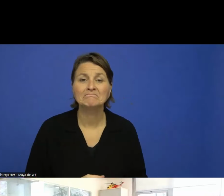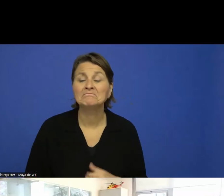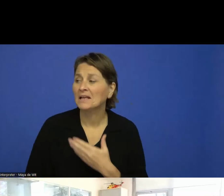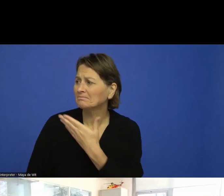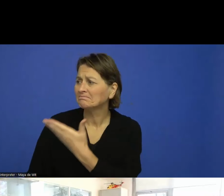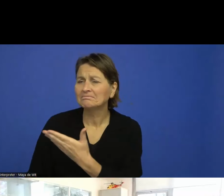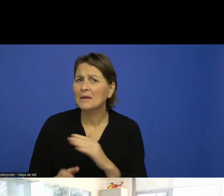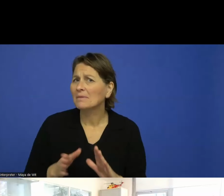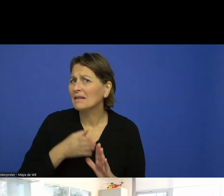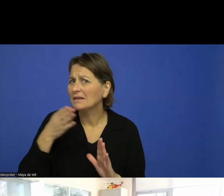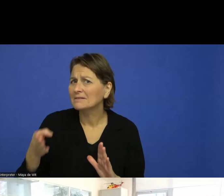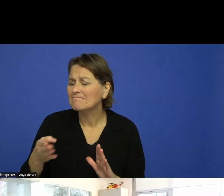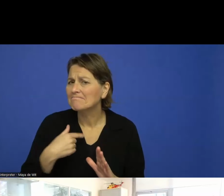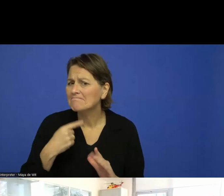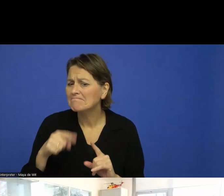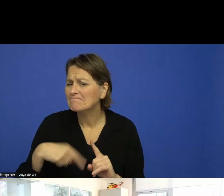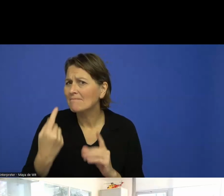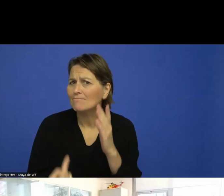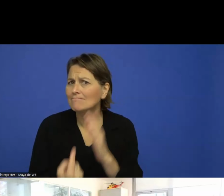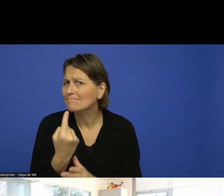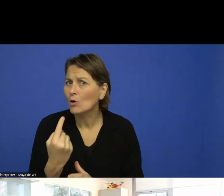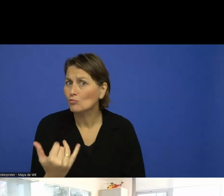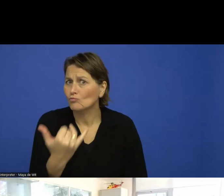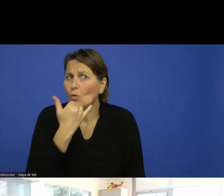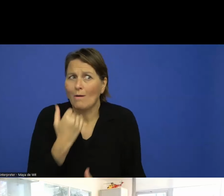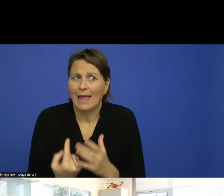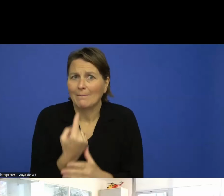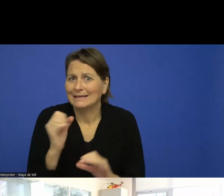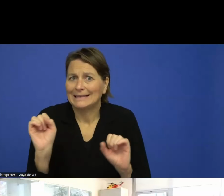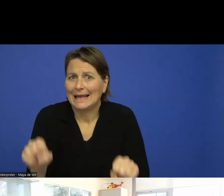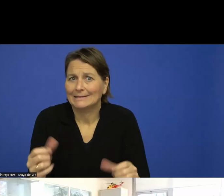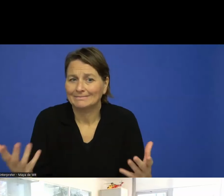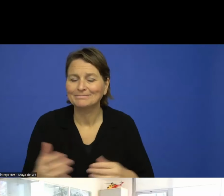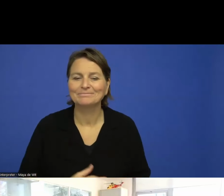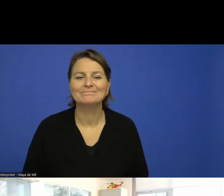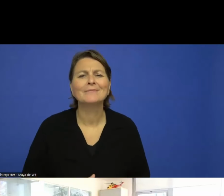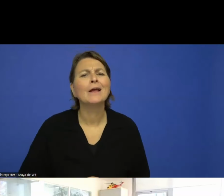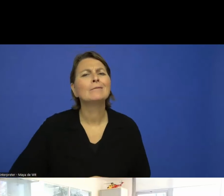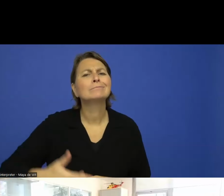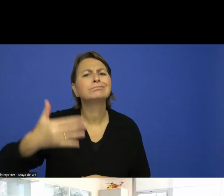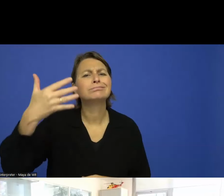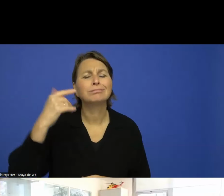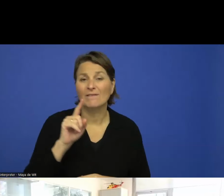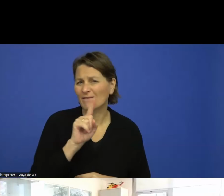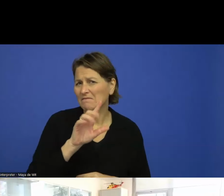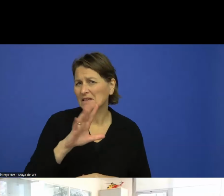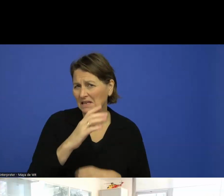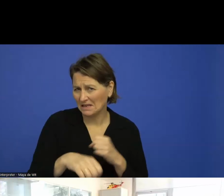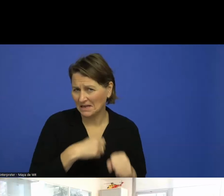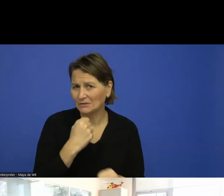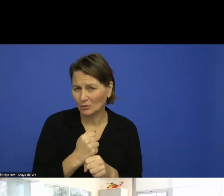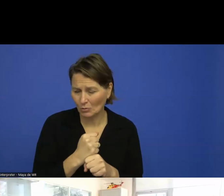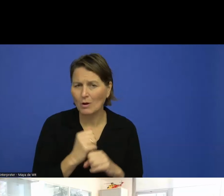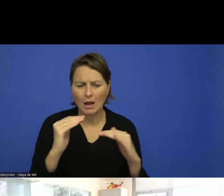wrong. And we've been working with the chief medical officer at the time, it was about 15 years ago, on looking how